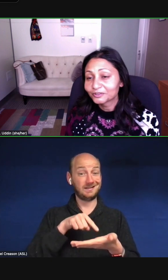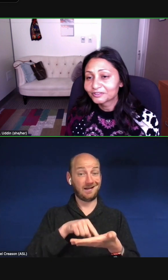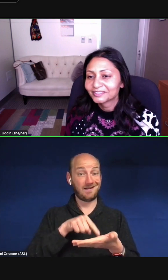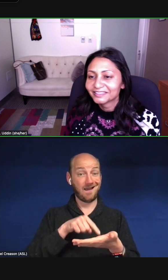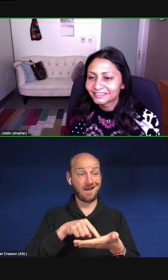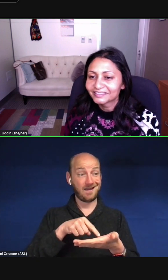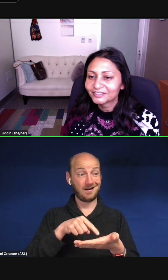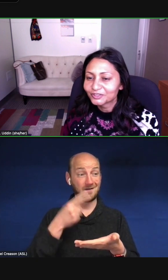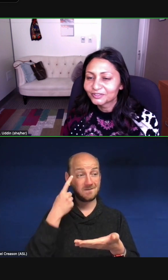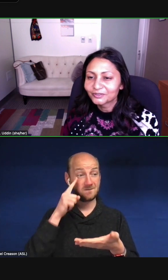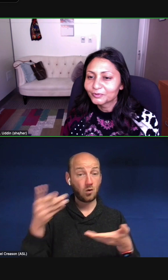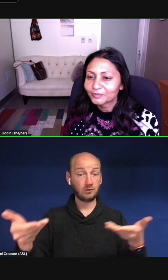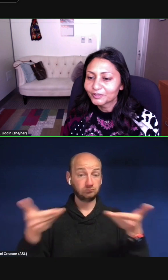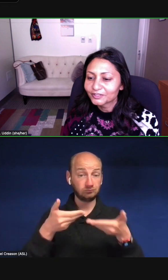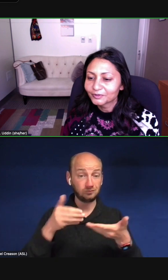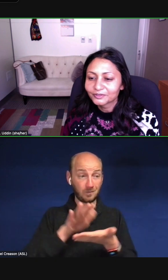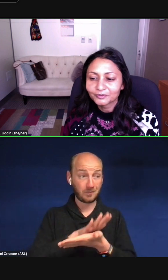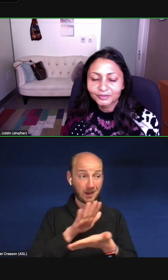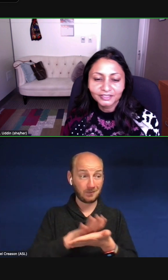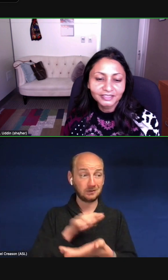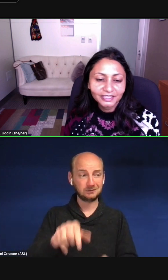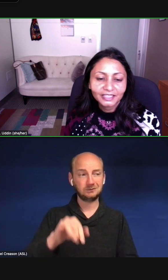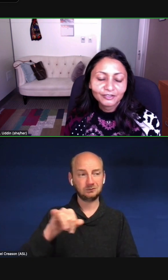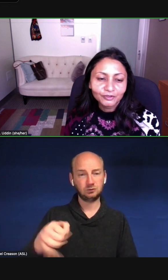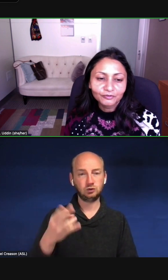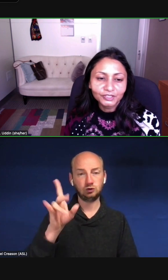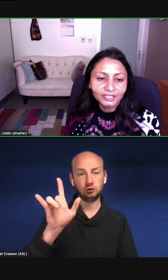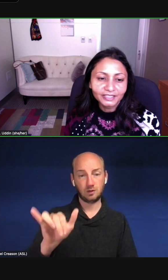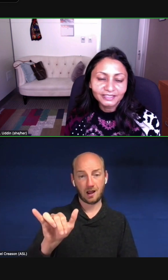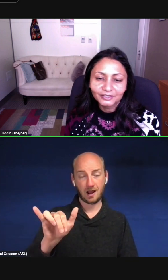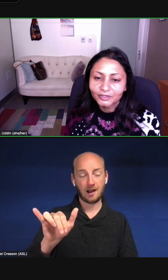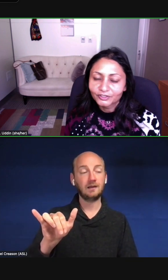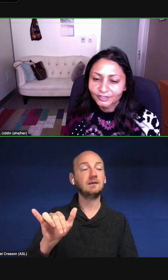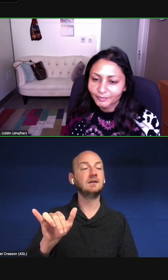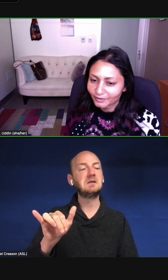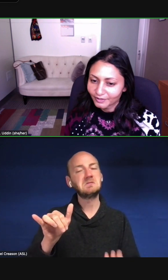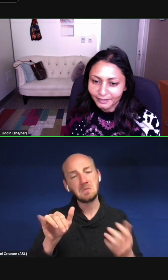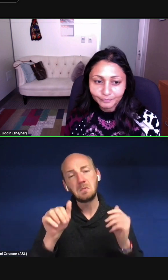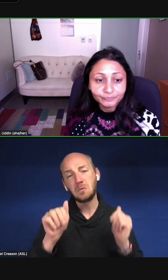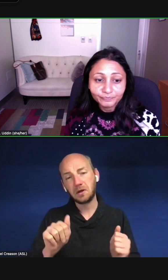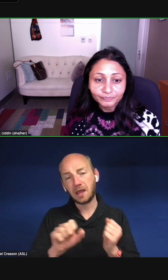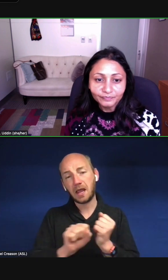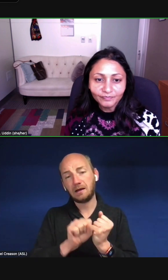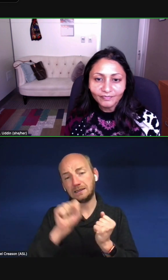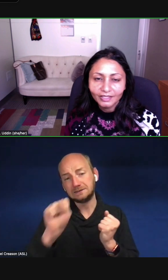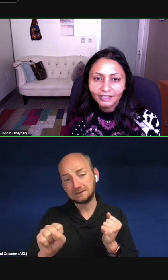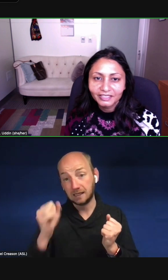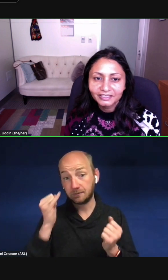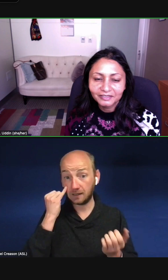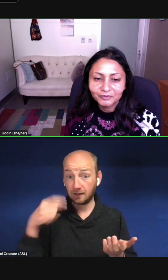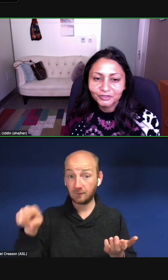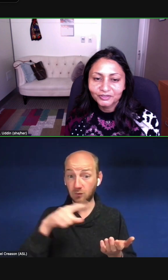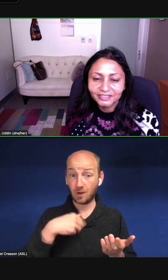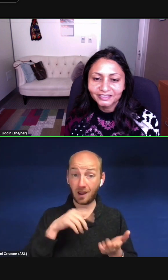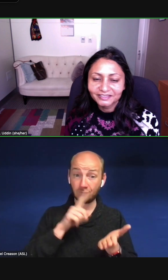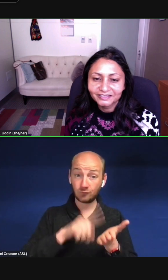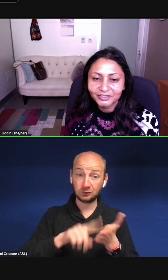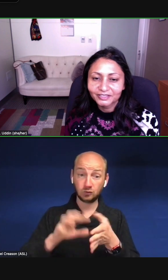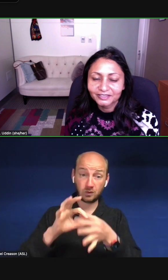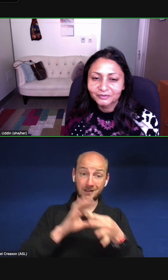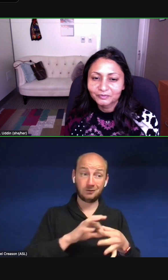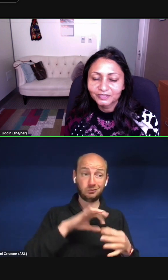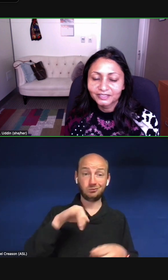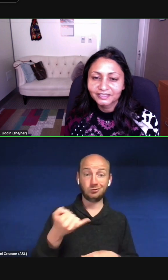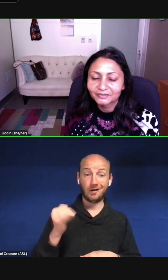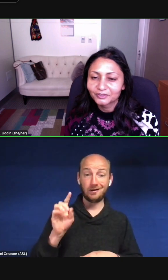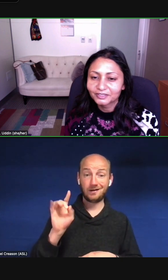time. And of course, extensions are always possible. So please feel free to ask any questions about that. And I'm currently